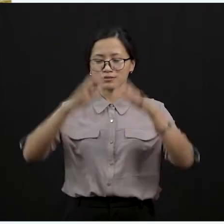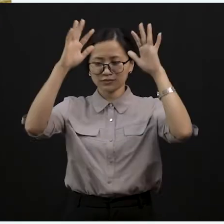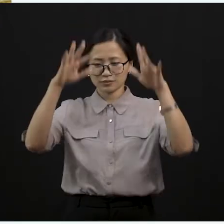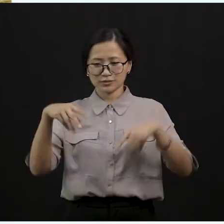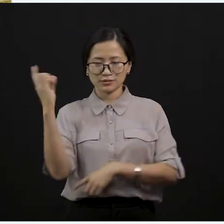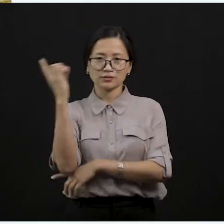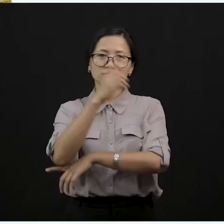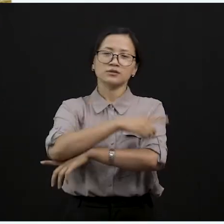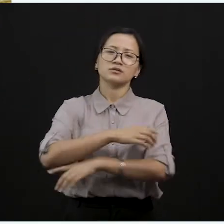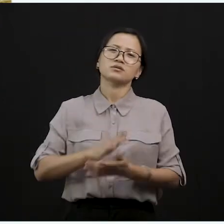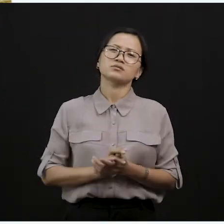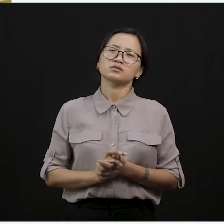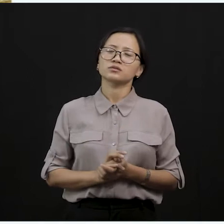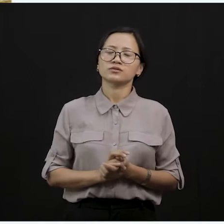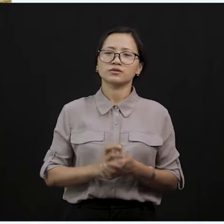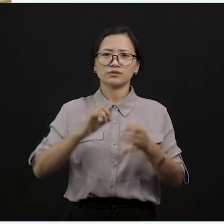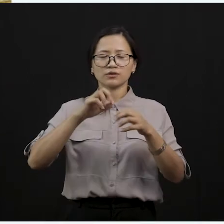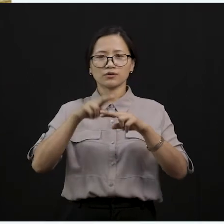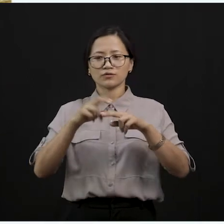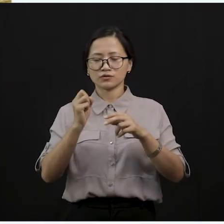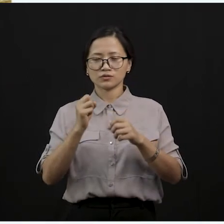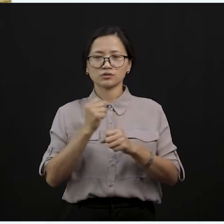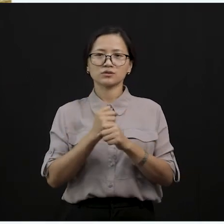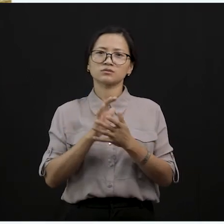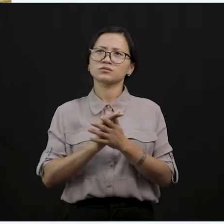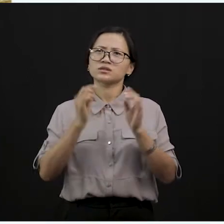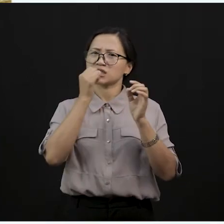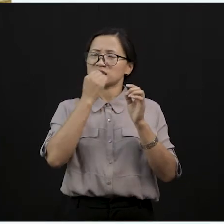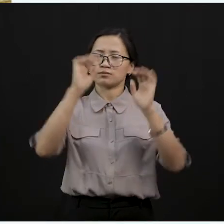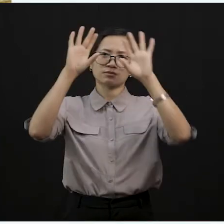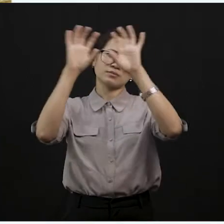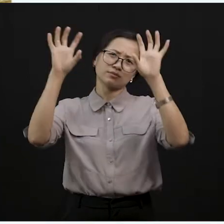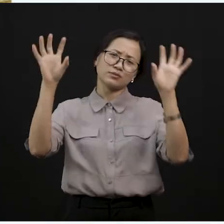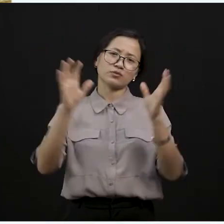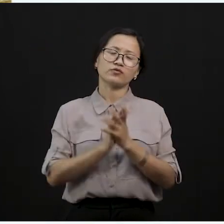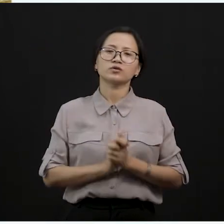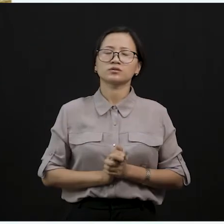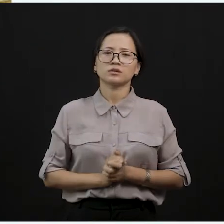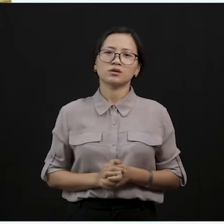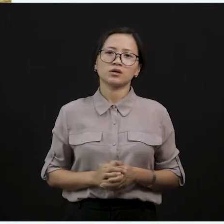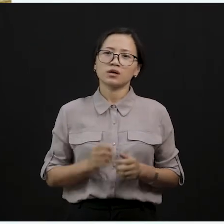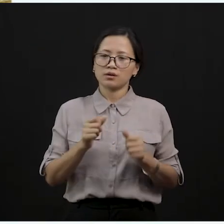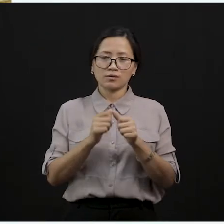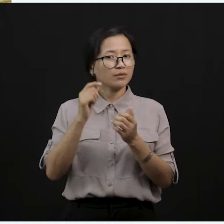rain and foggy day, right? The ant, they have been working hard.